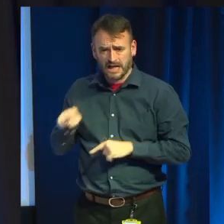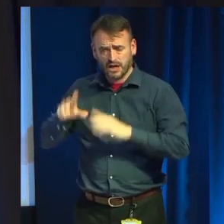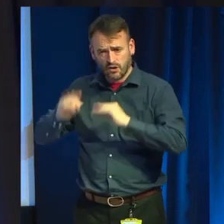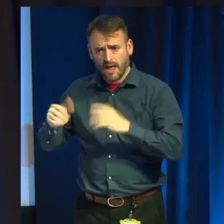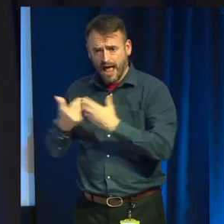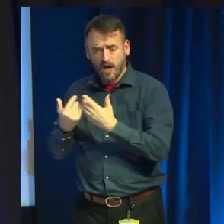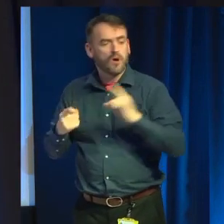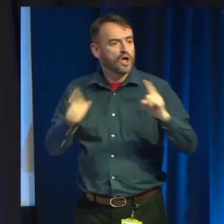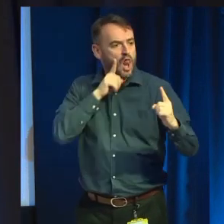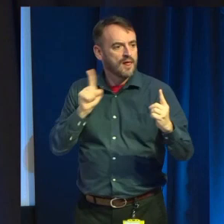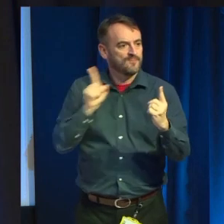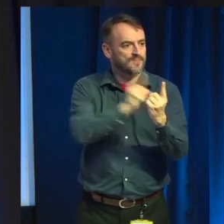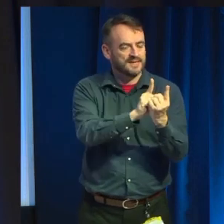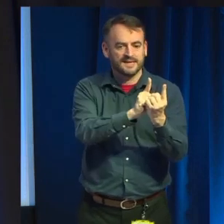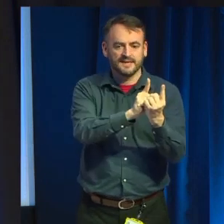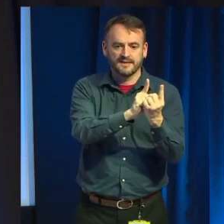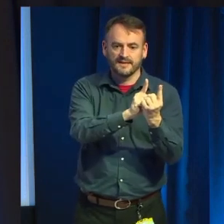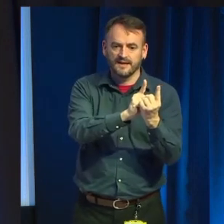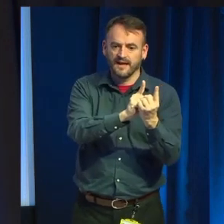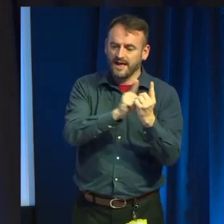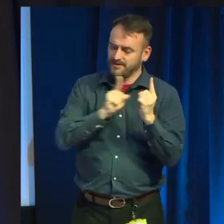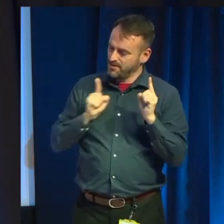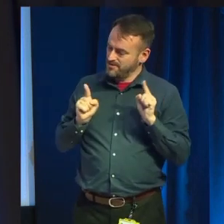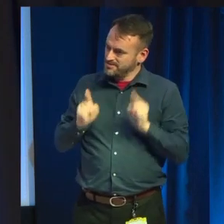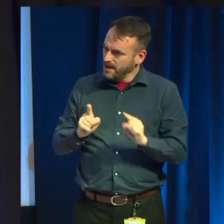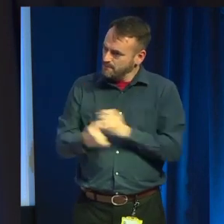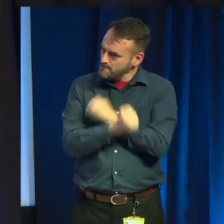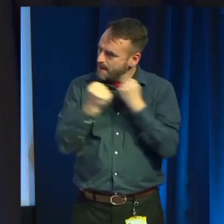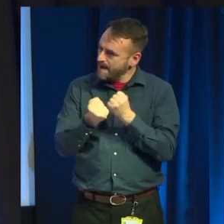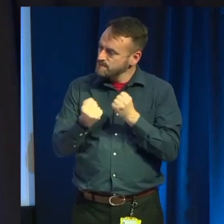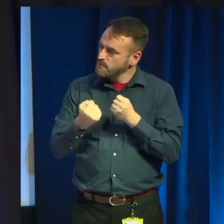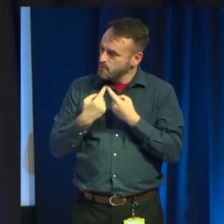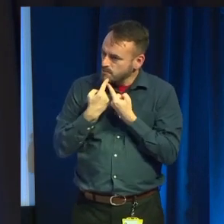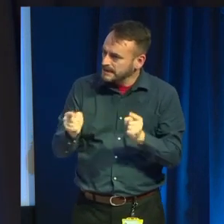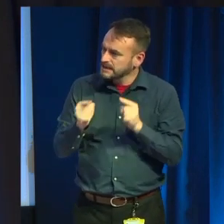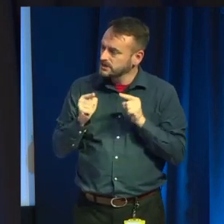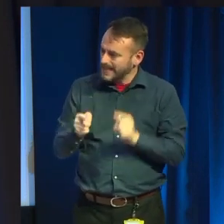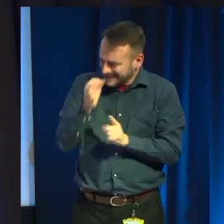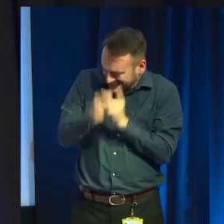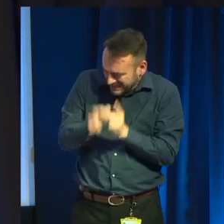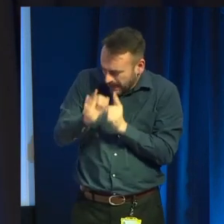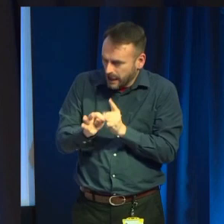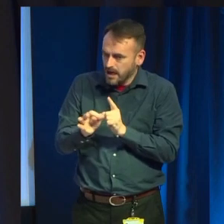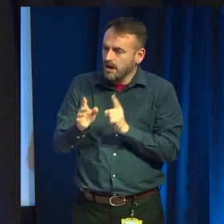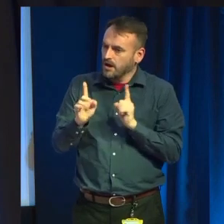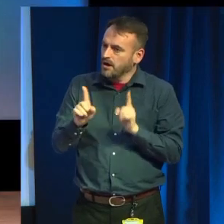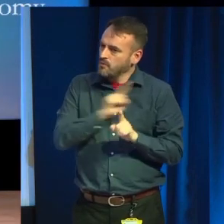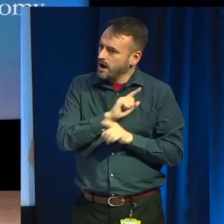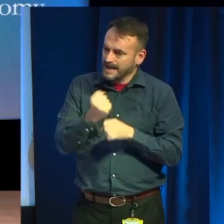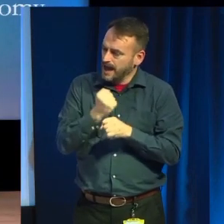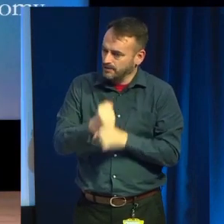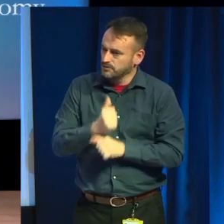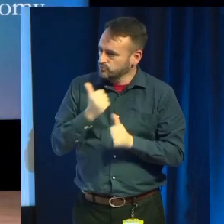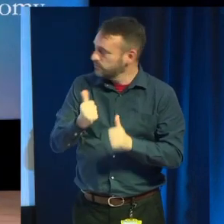message, and I think these kind of details, these kind of emotional things are what actually makes this game so great, and many others.